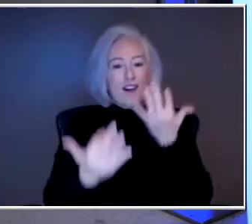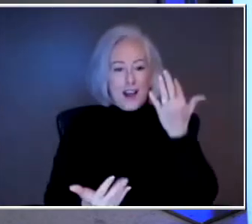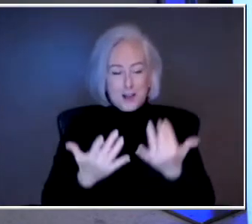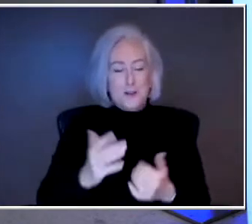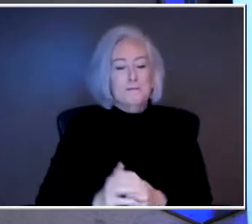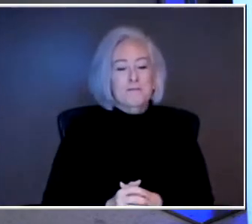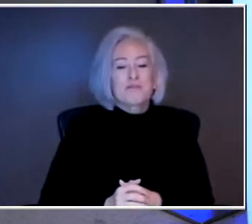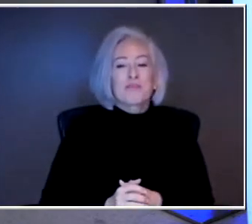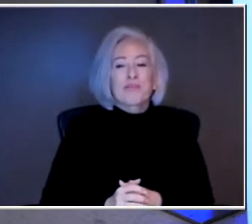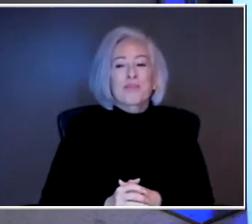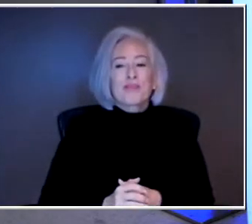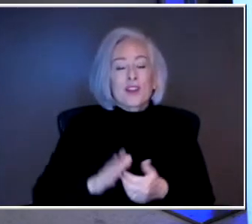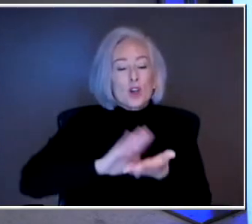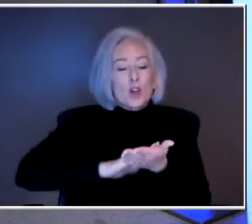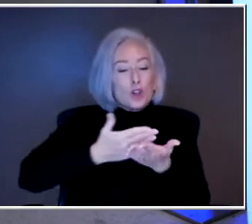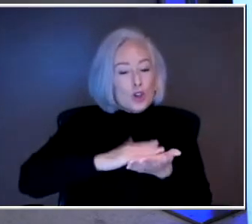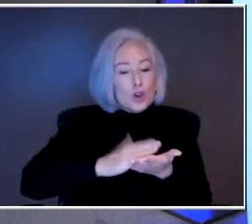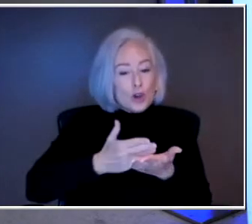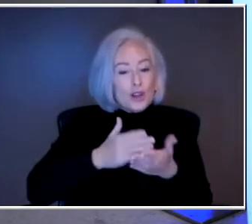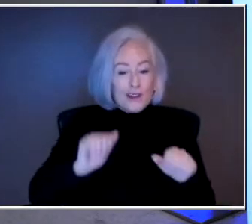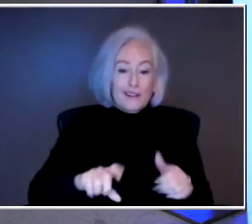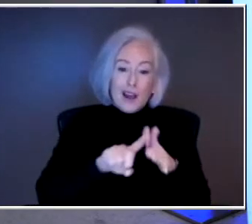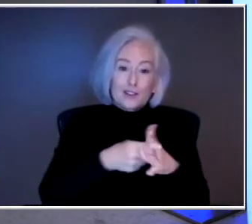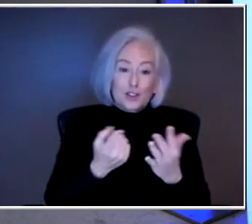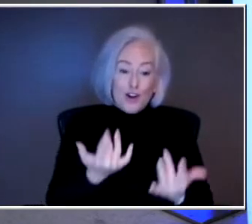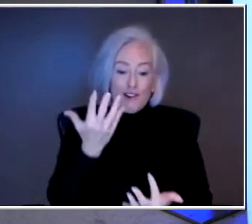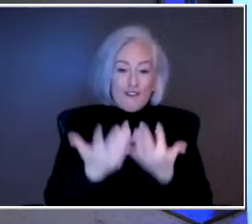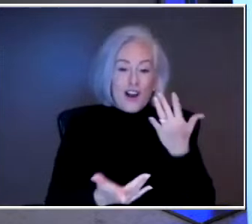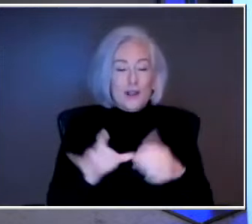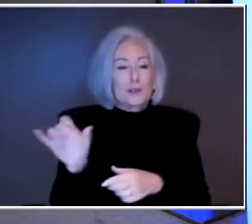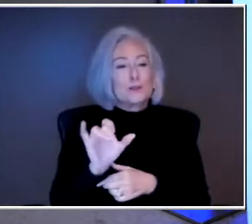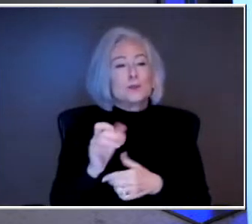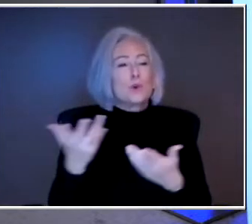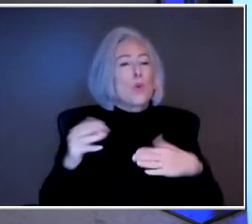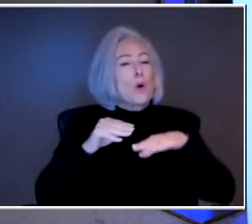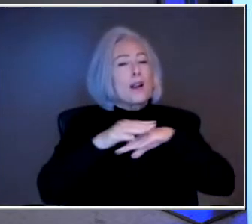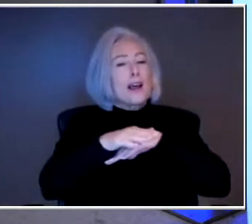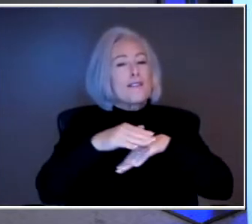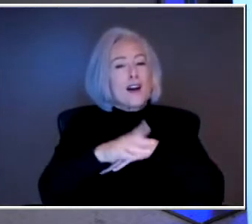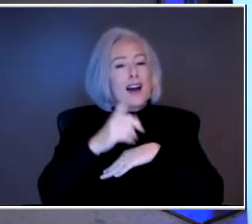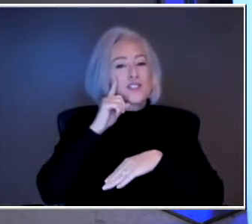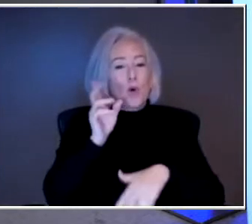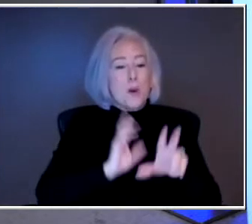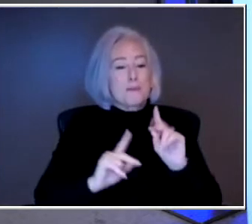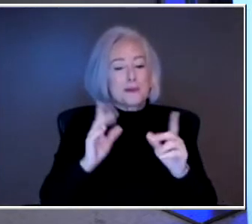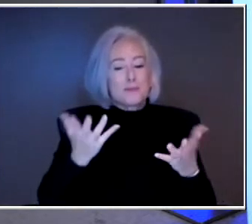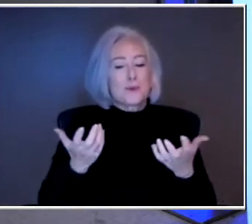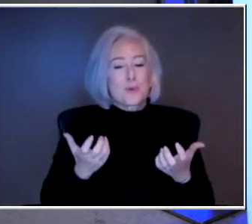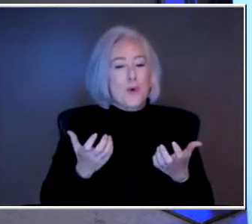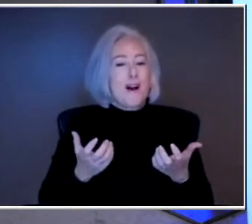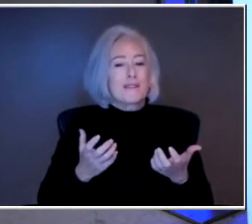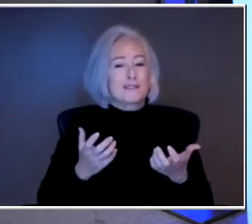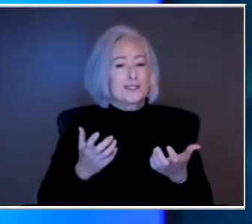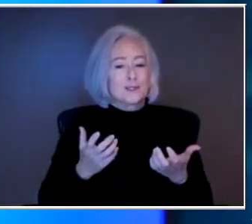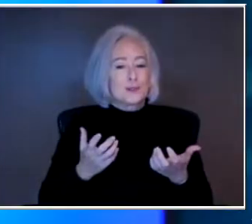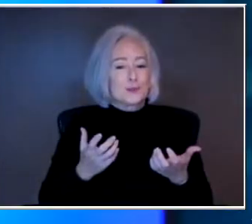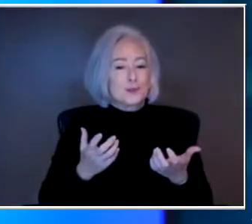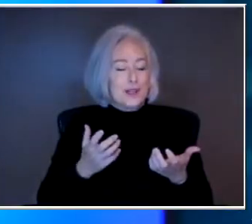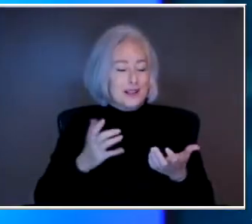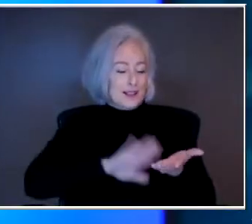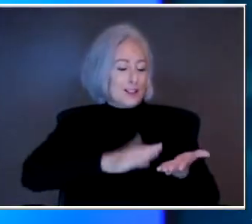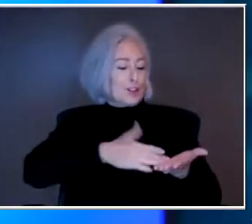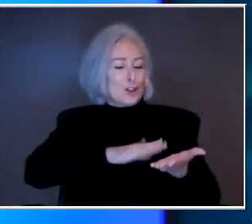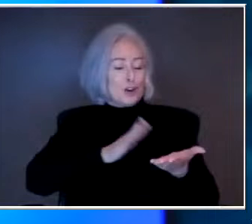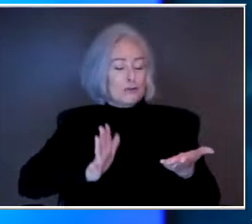more fires around the holidays, as we know. Any advice for those wannabe home chefs? Sure. So know your